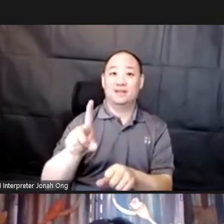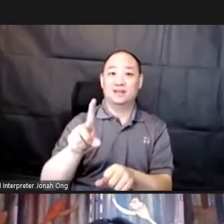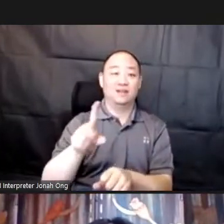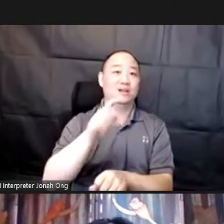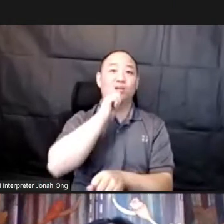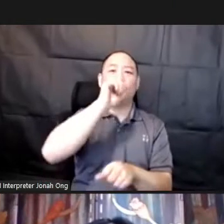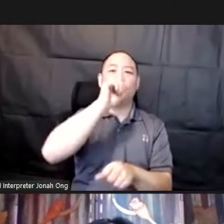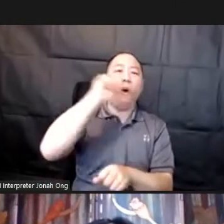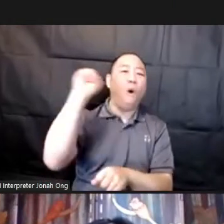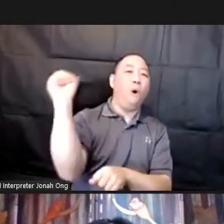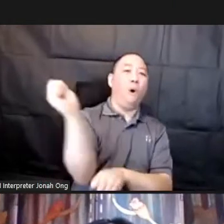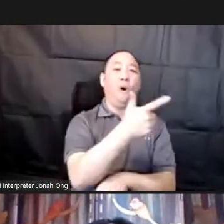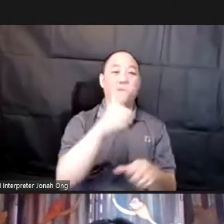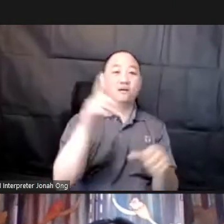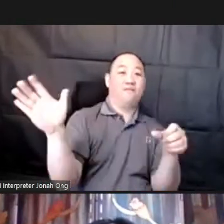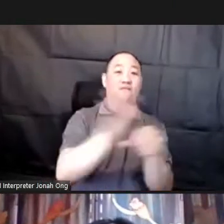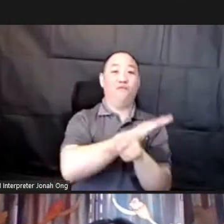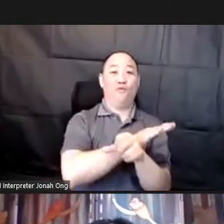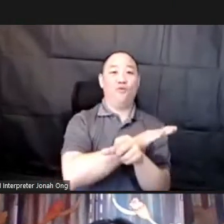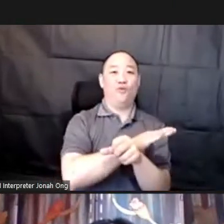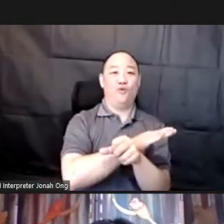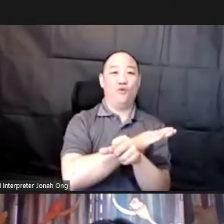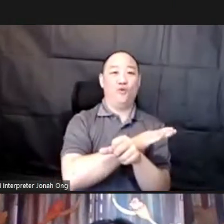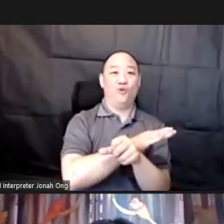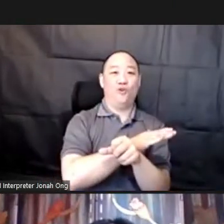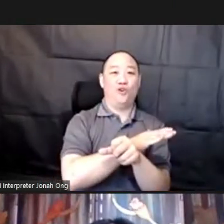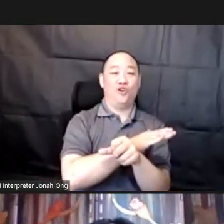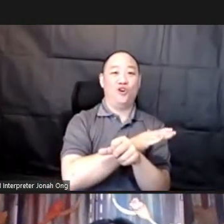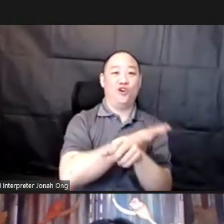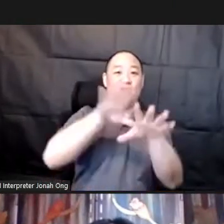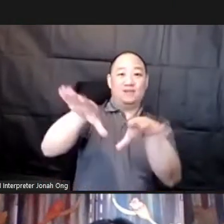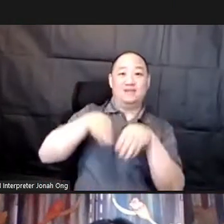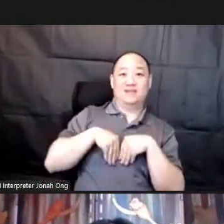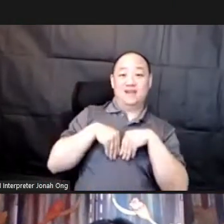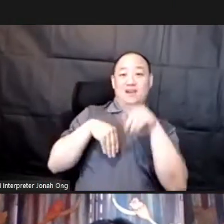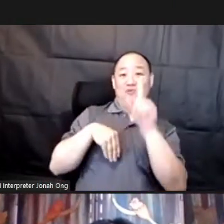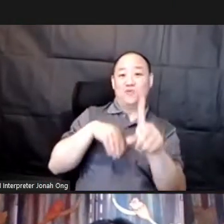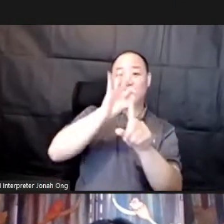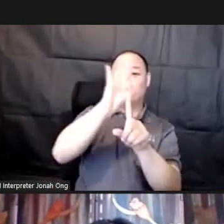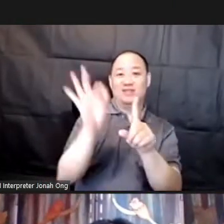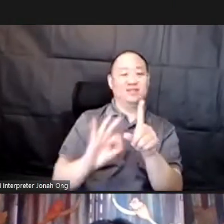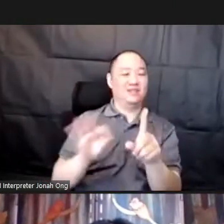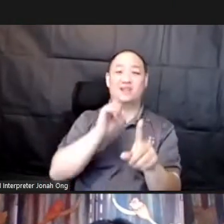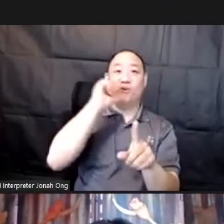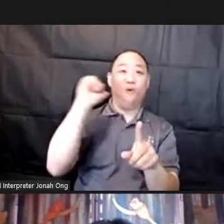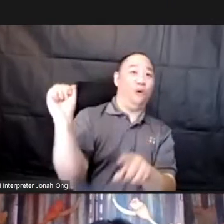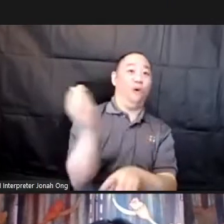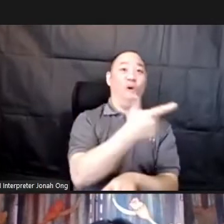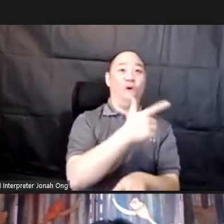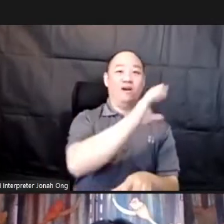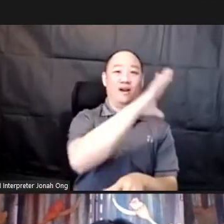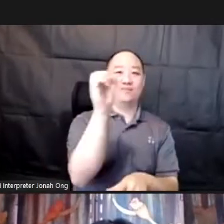agencies achieve the 1%. If I'm not mistaken, there are only 4, but I cannot remember to name all of the